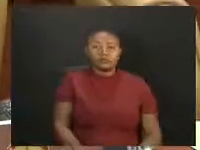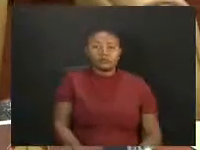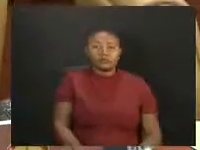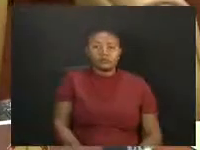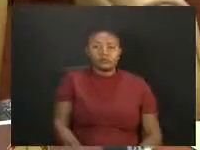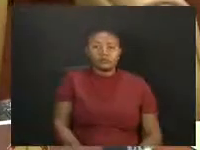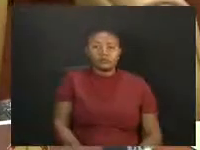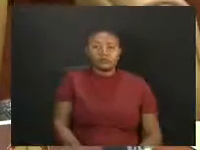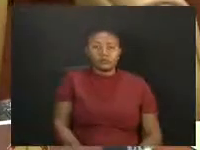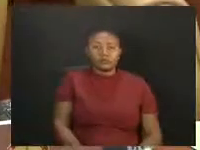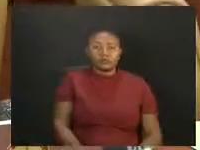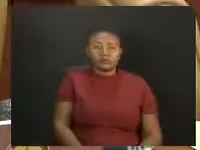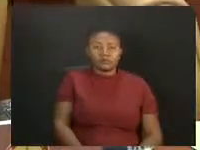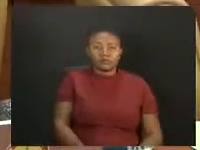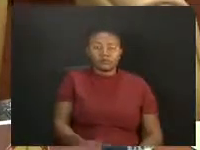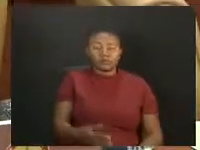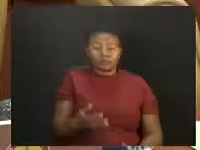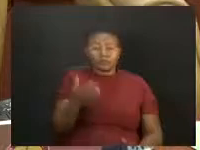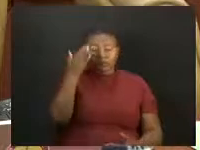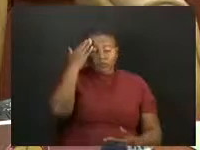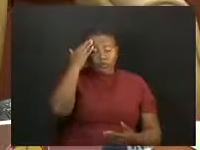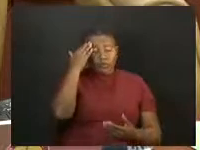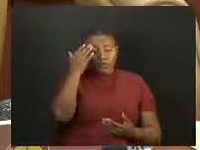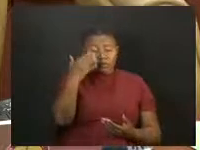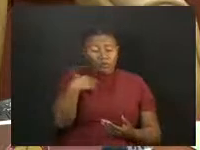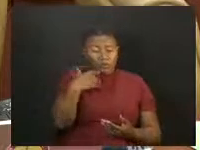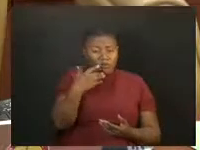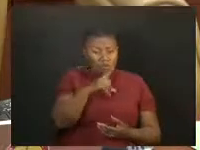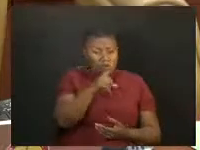Am I right to come to a conclusion that